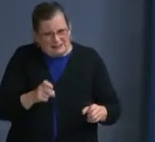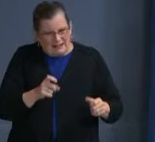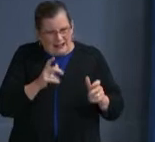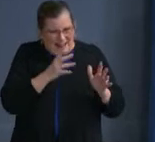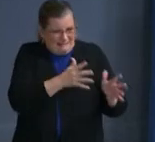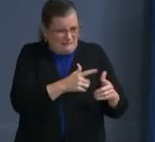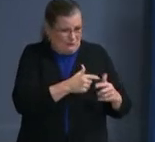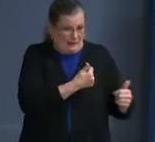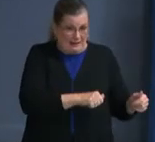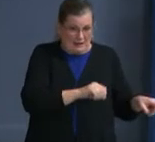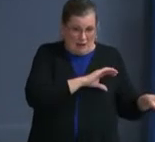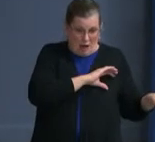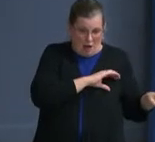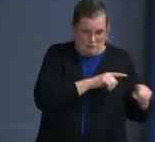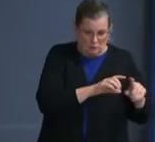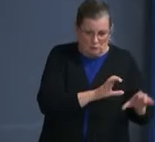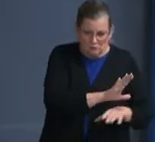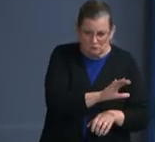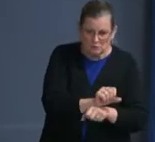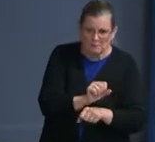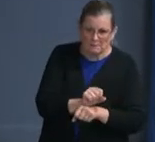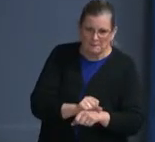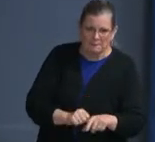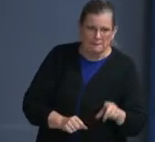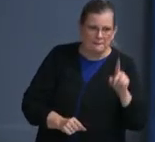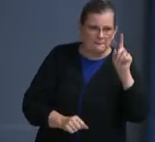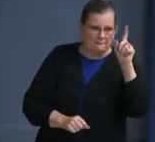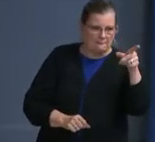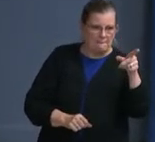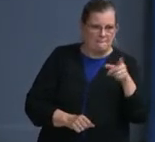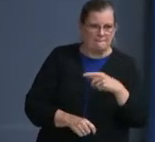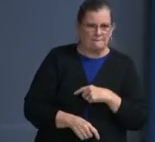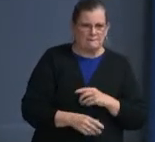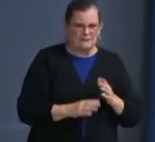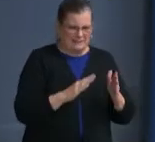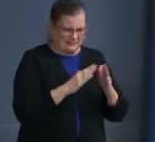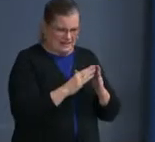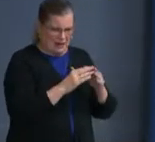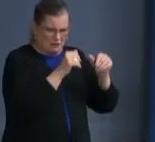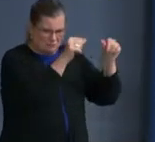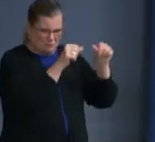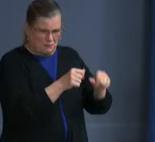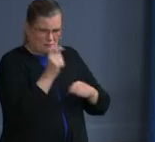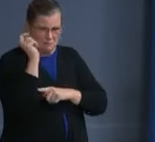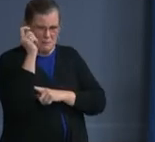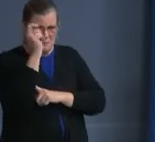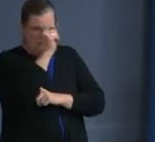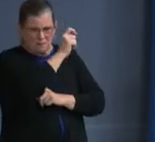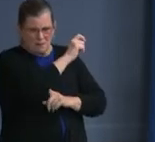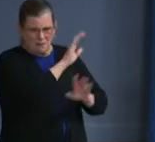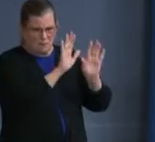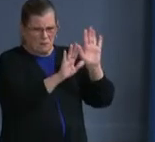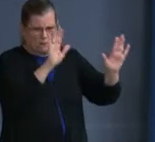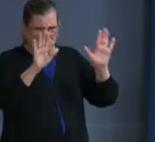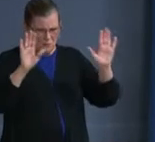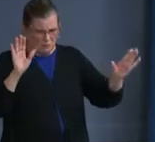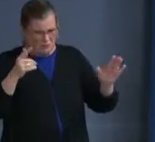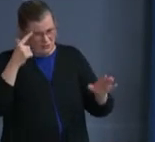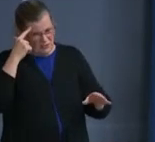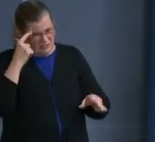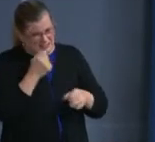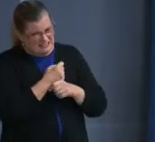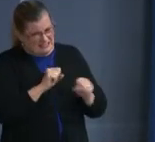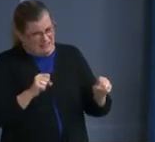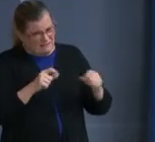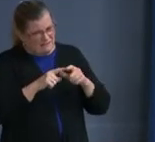scene. Yes? Downtown is boarded up. You think it's downtime that they can safely take the boards down? We've